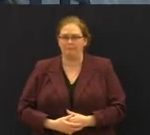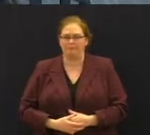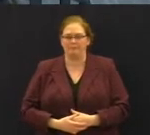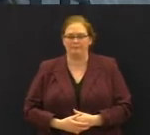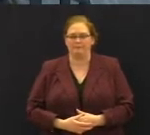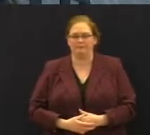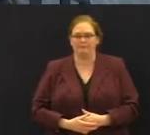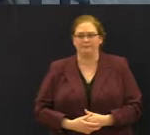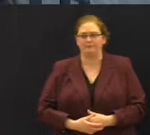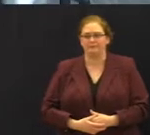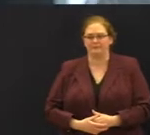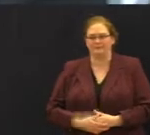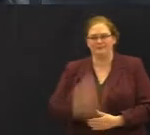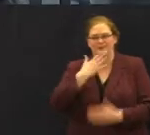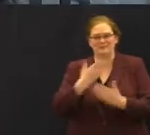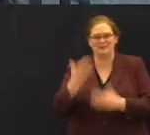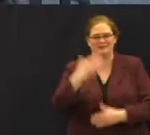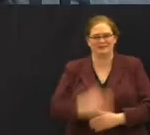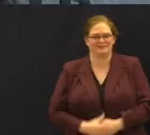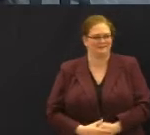So, good morning. And